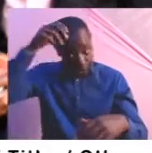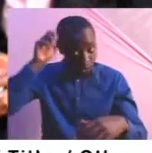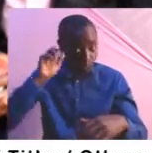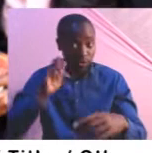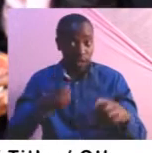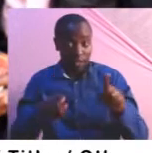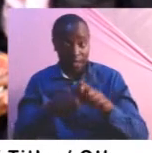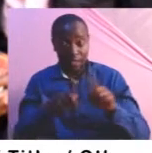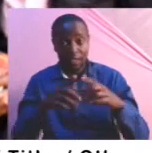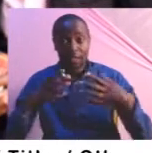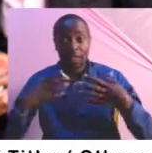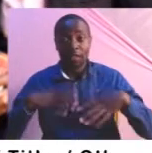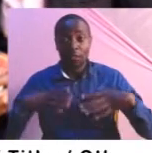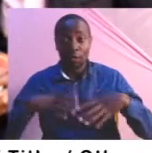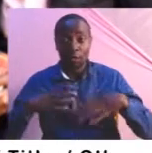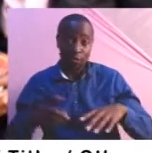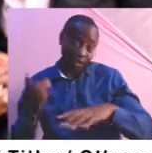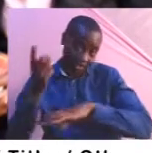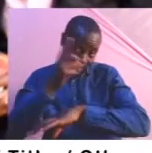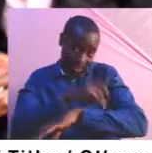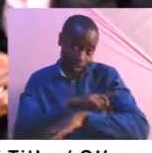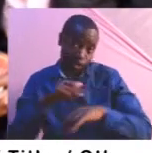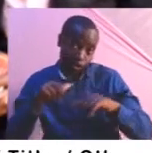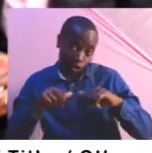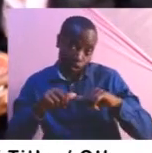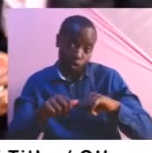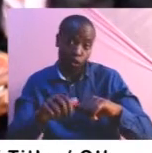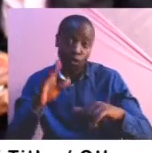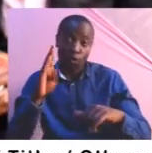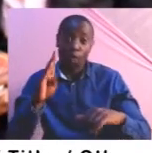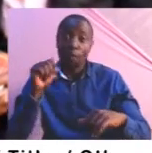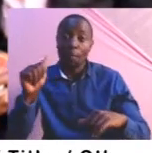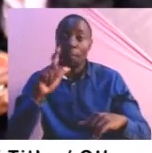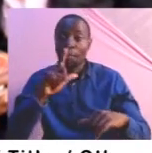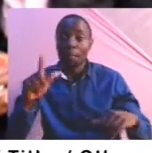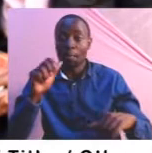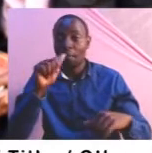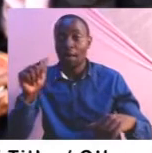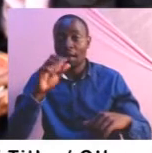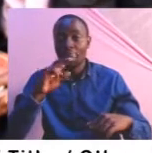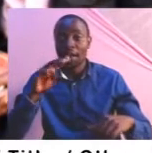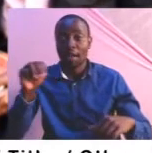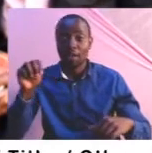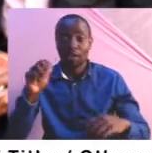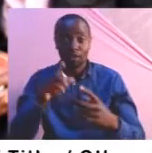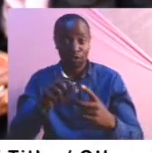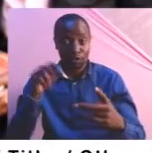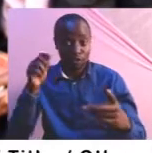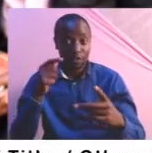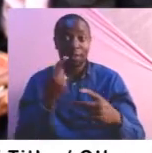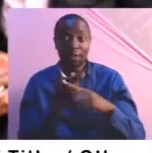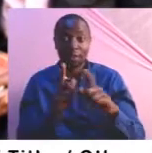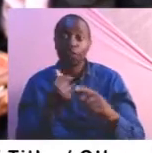Yes. And even as the days are going, Balaam has no choice but to say it. But I'd like us to go a little bit